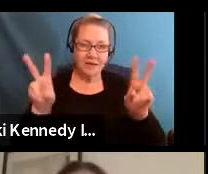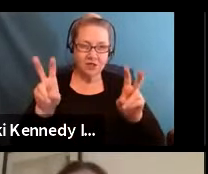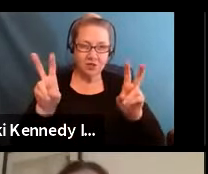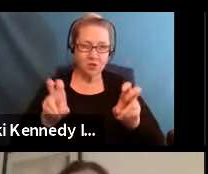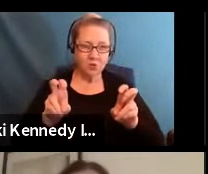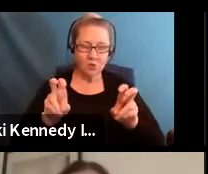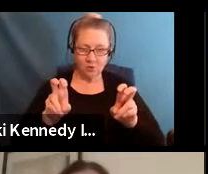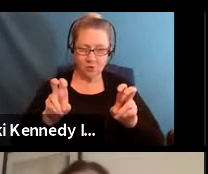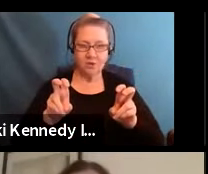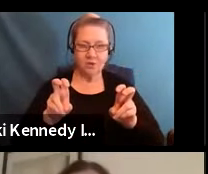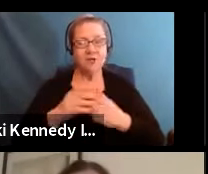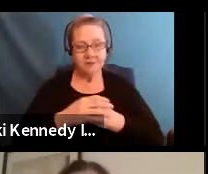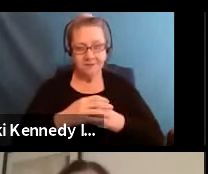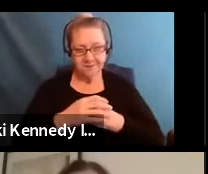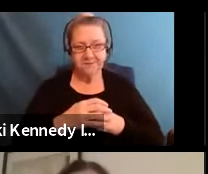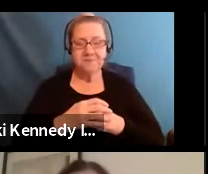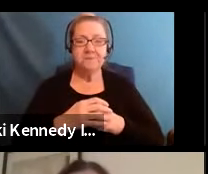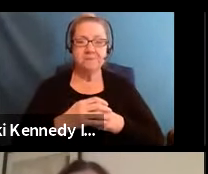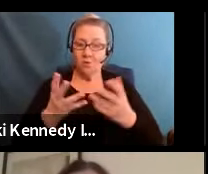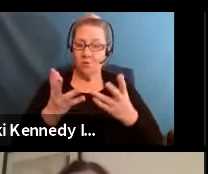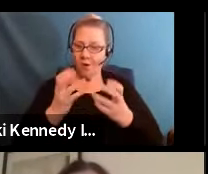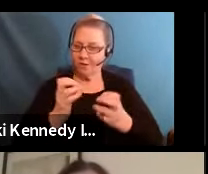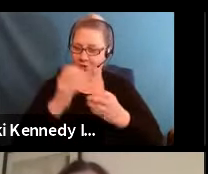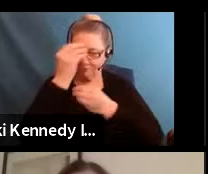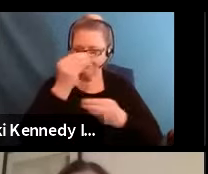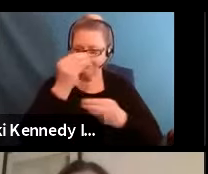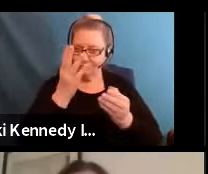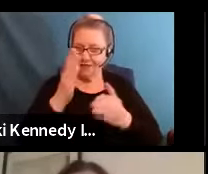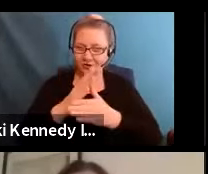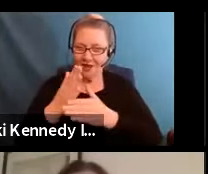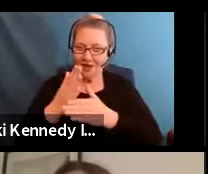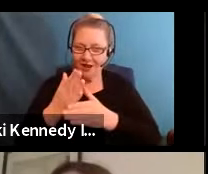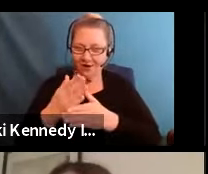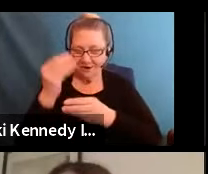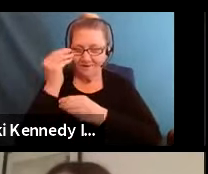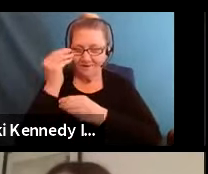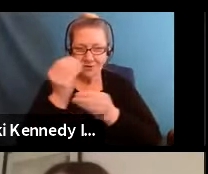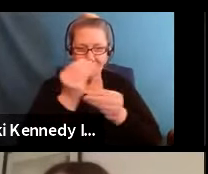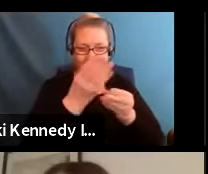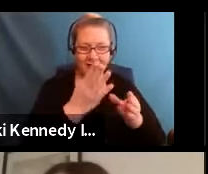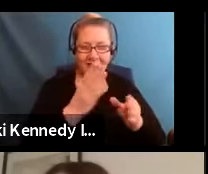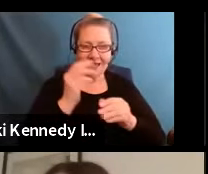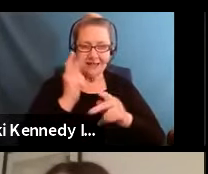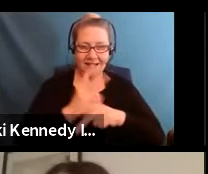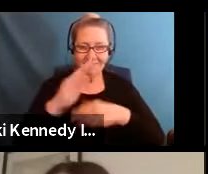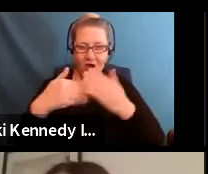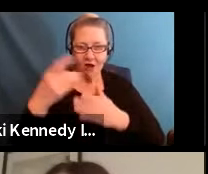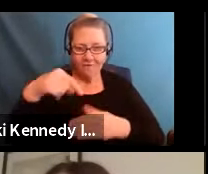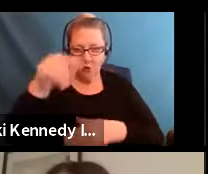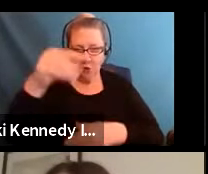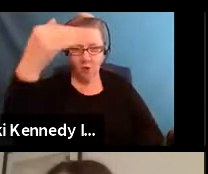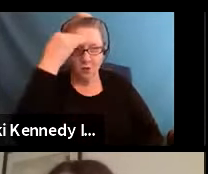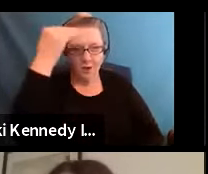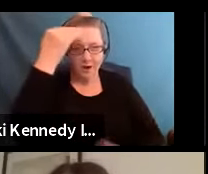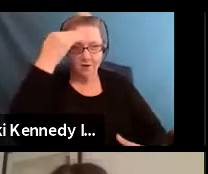sure to share with you, bring you into the loop, keep you all up to speed, and